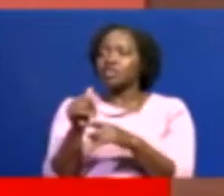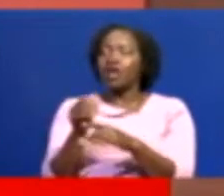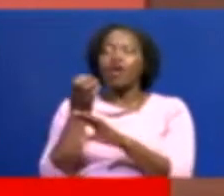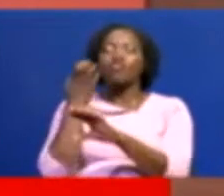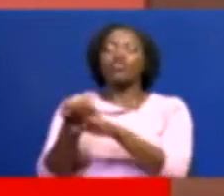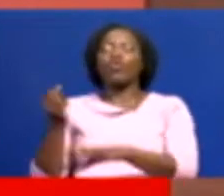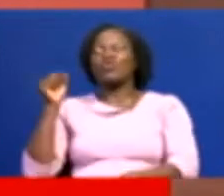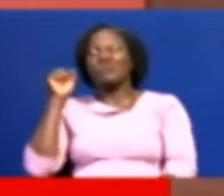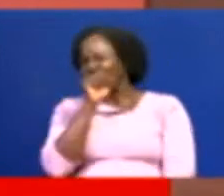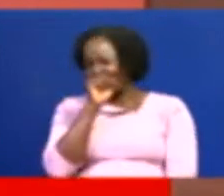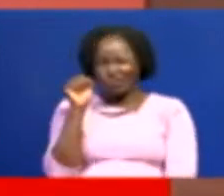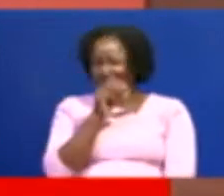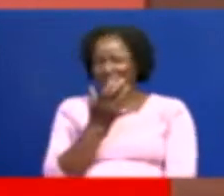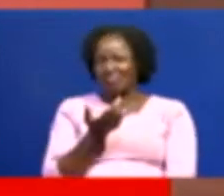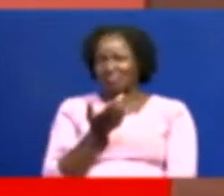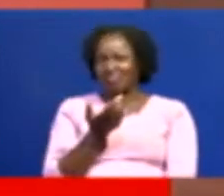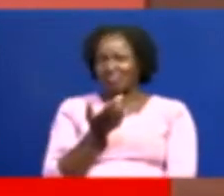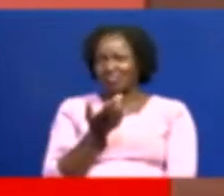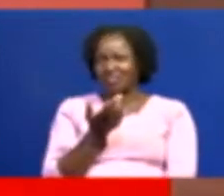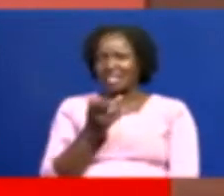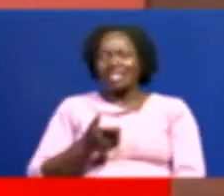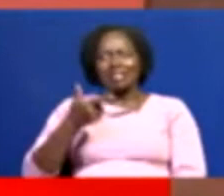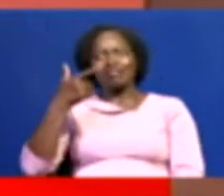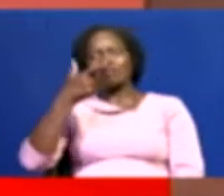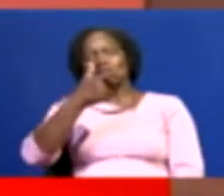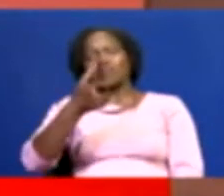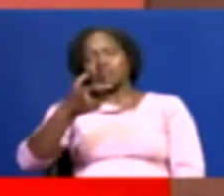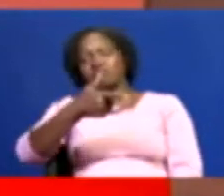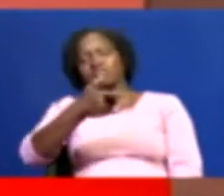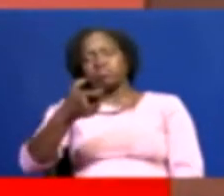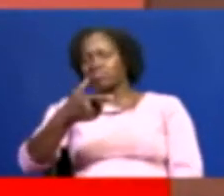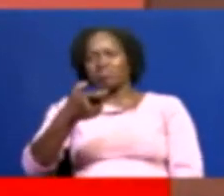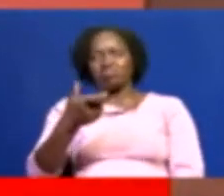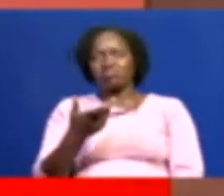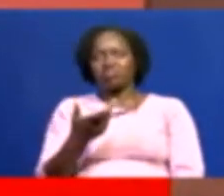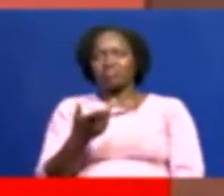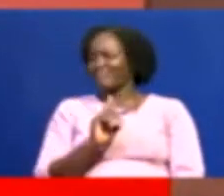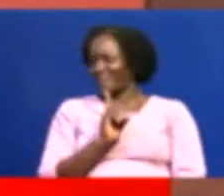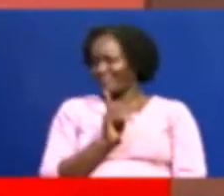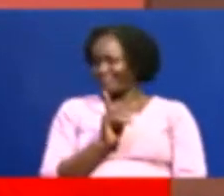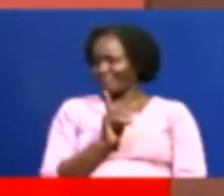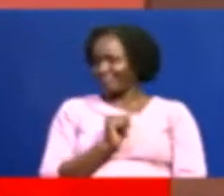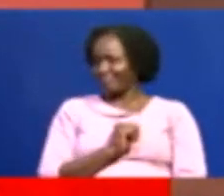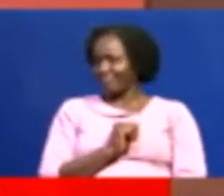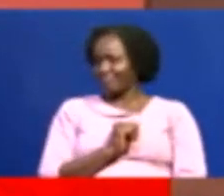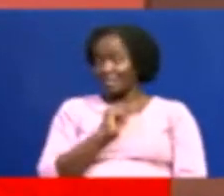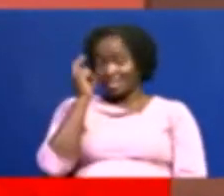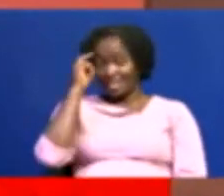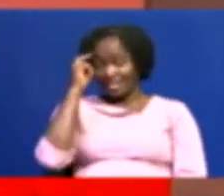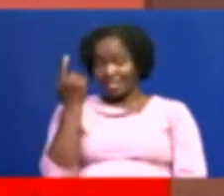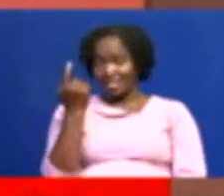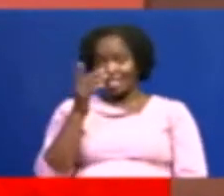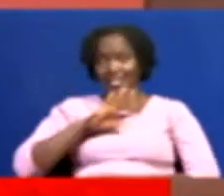throwing canisters and live bullets to the people. So to me, I think we don't